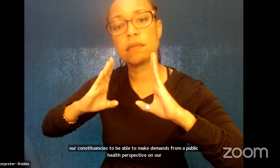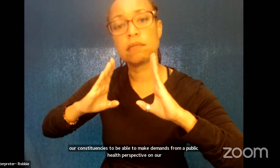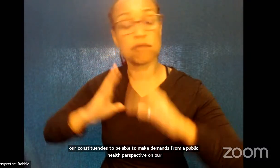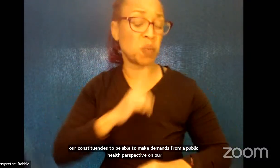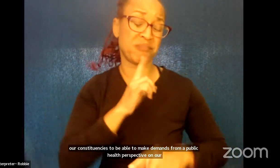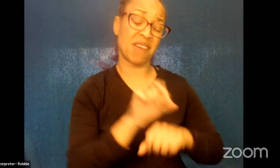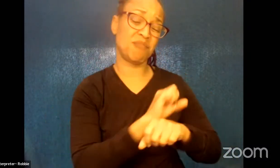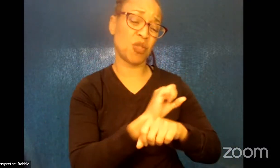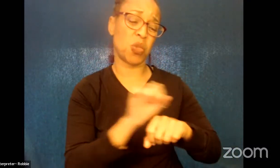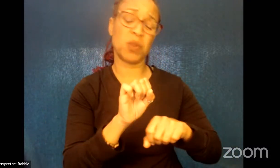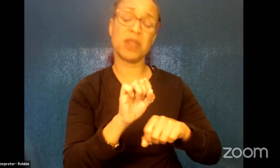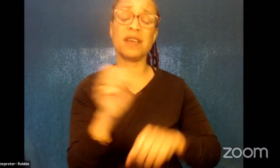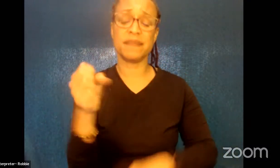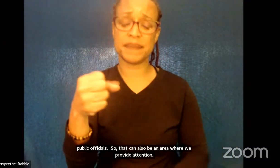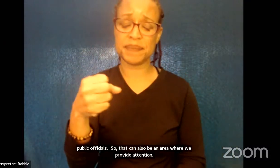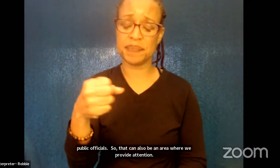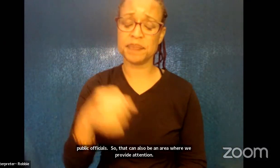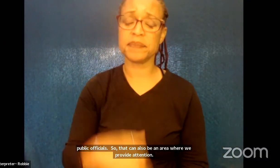Absolutely. Absolutely.